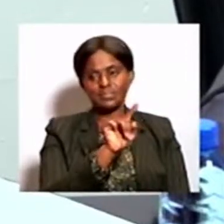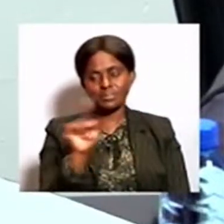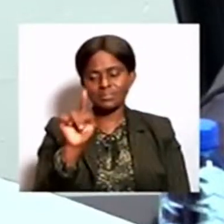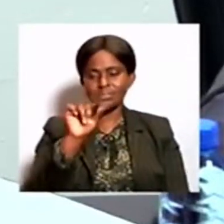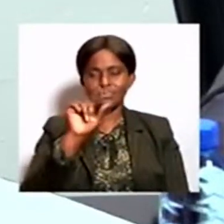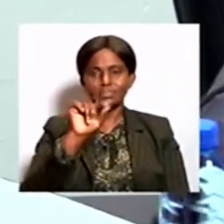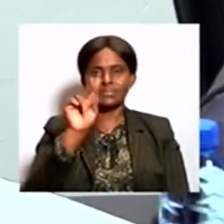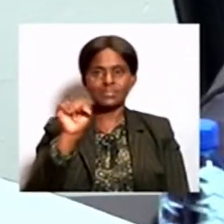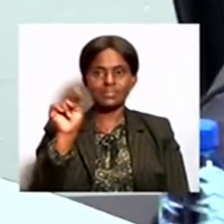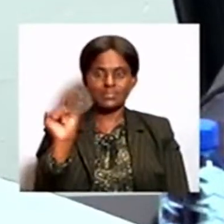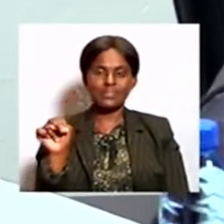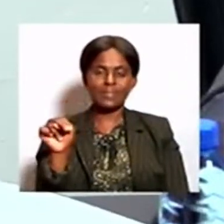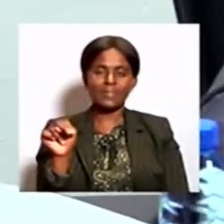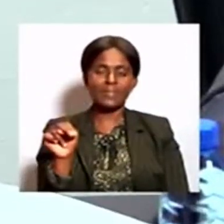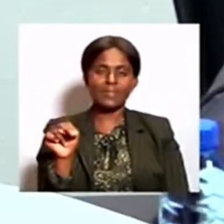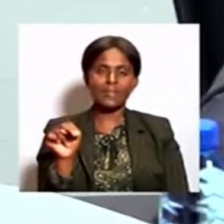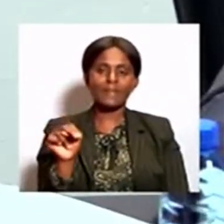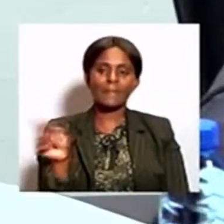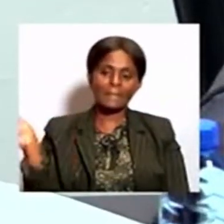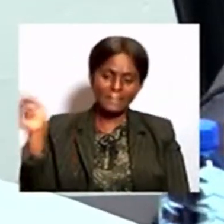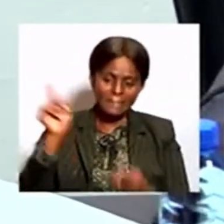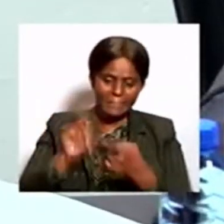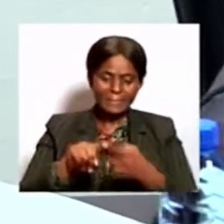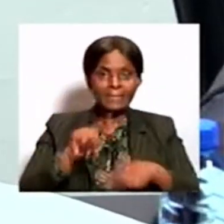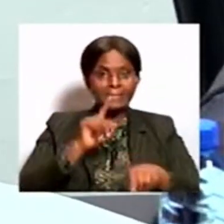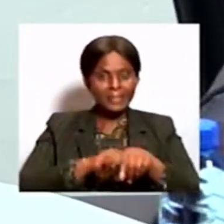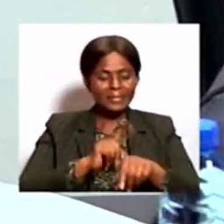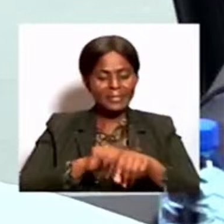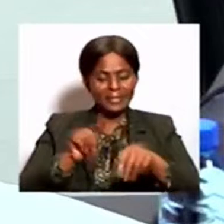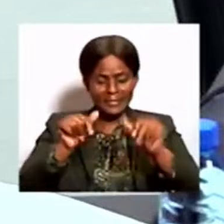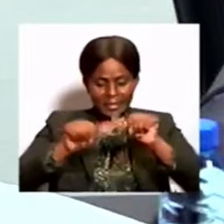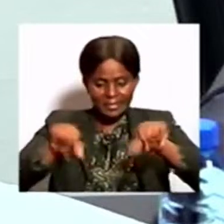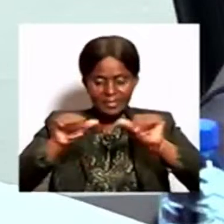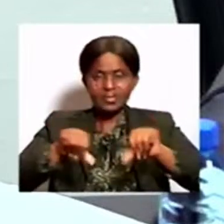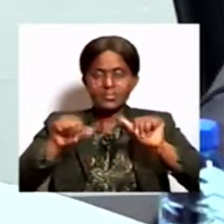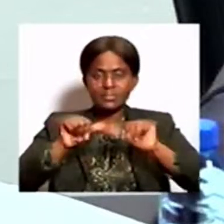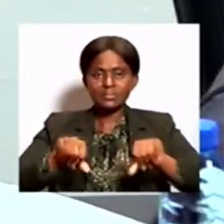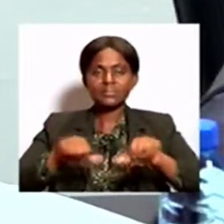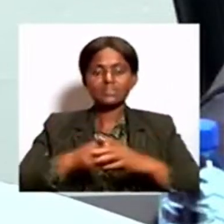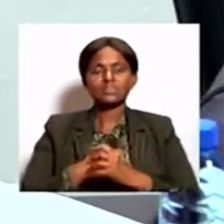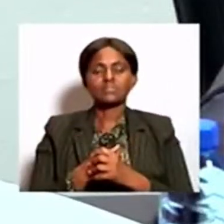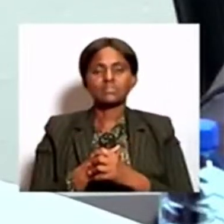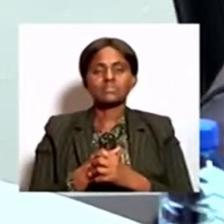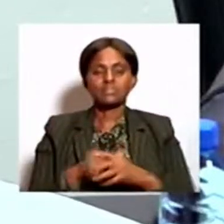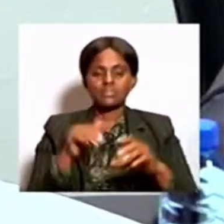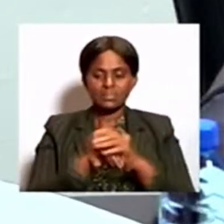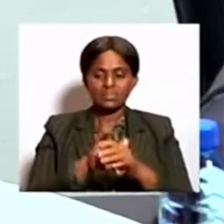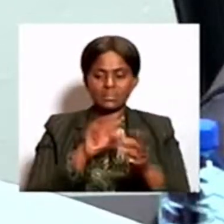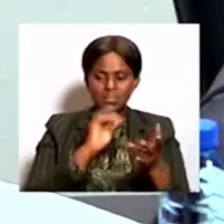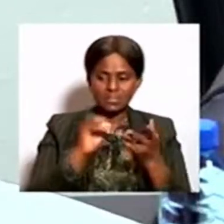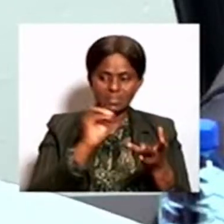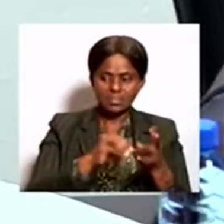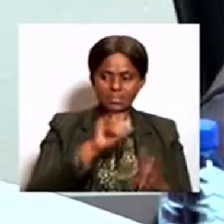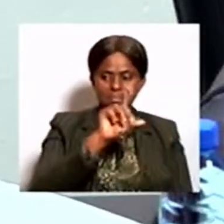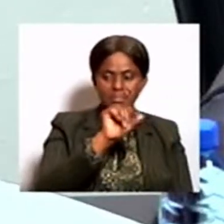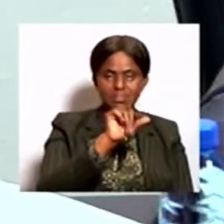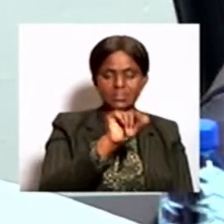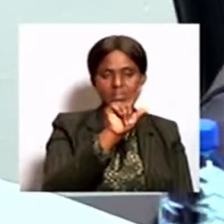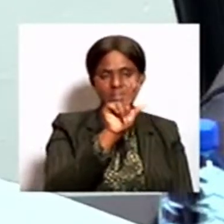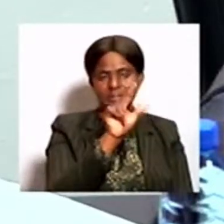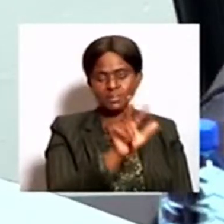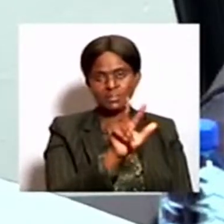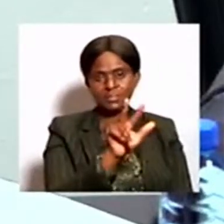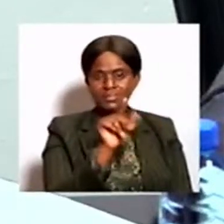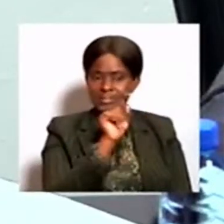2022, up to the time of audit in October 2023.